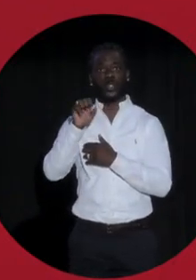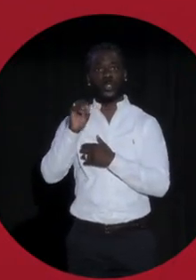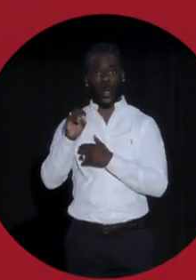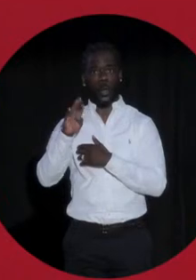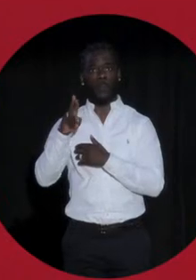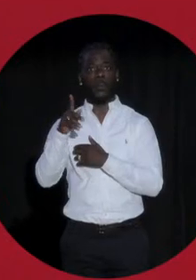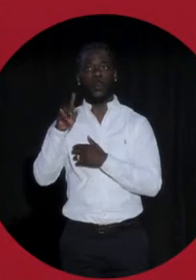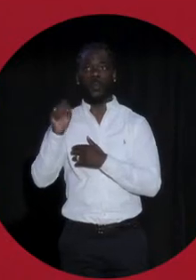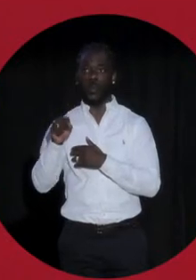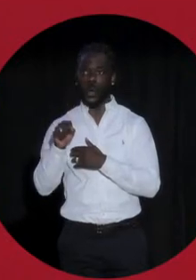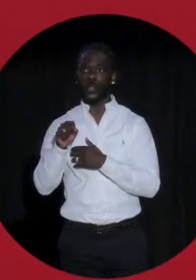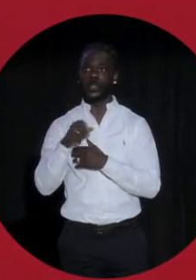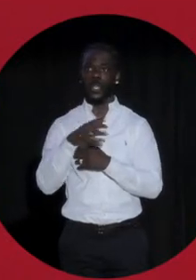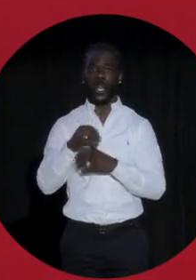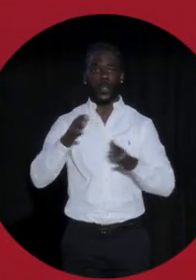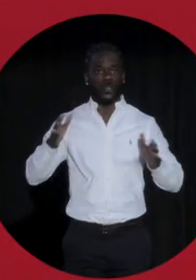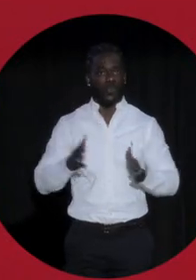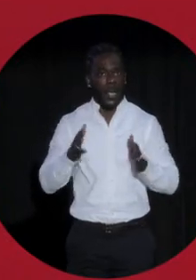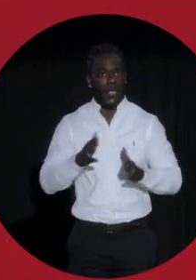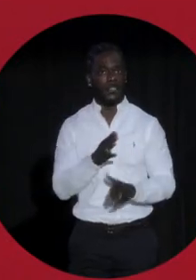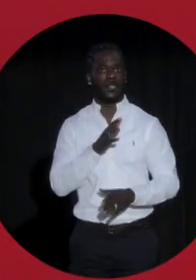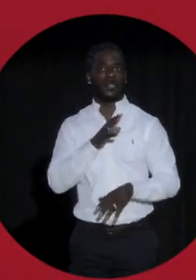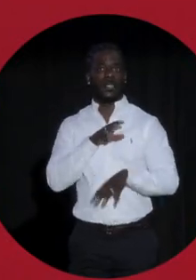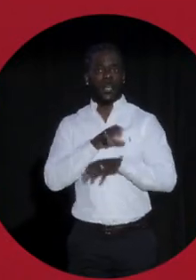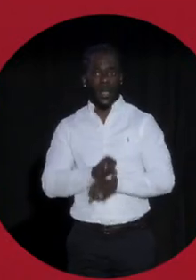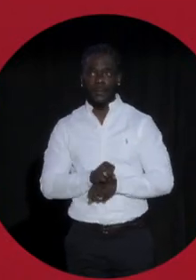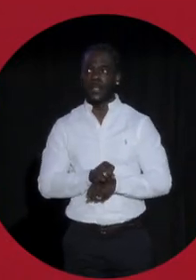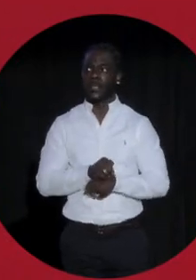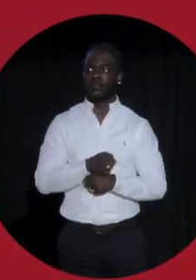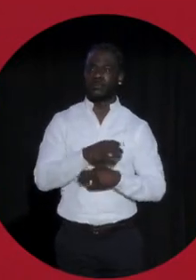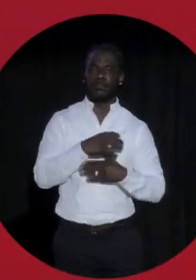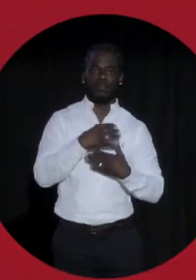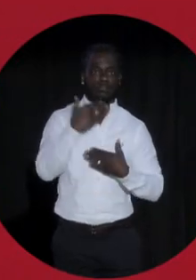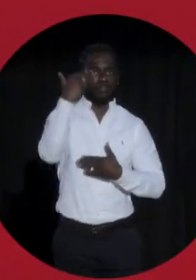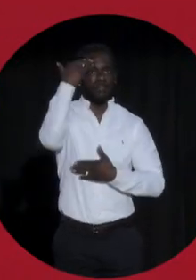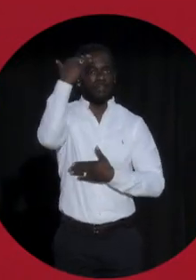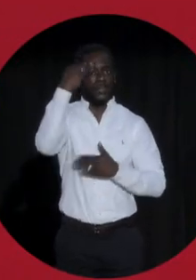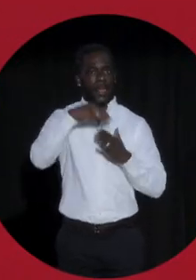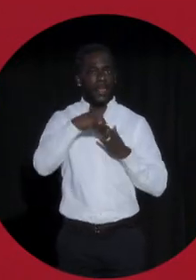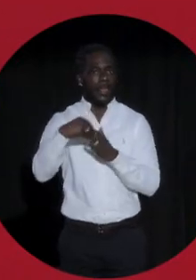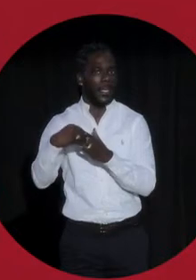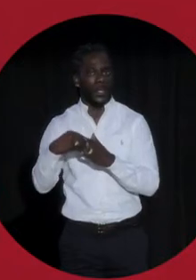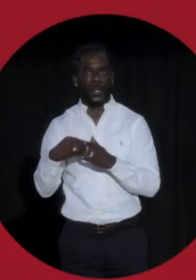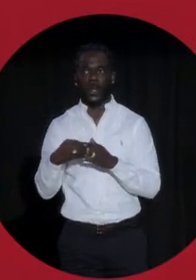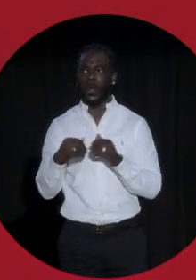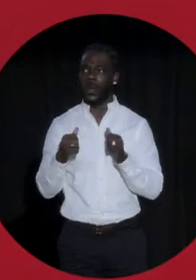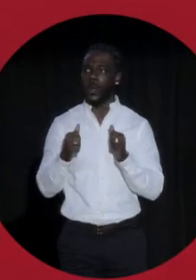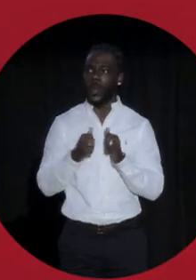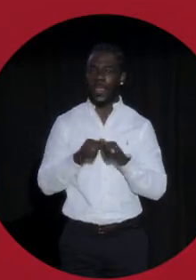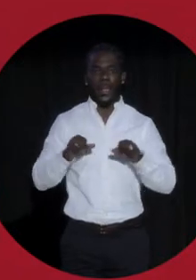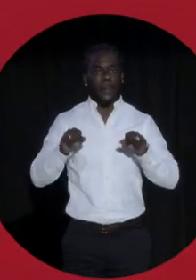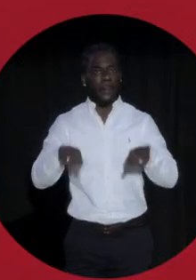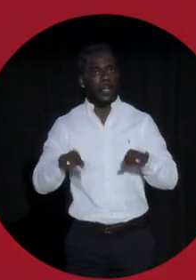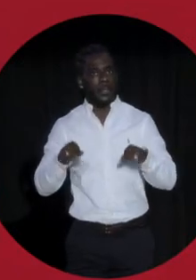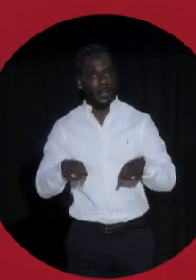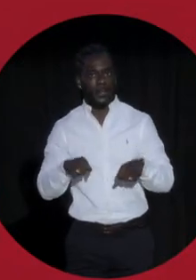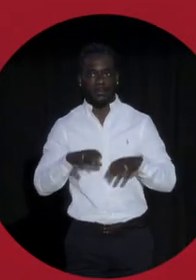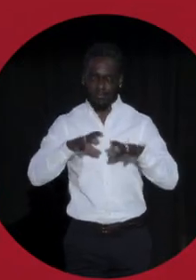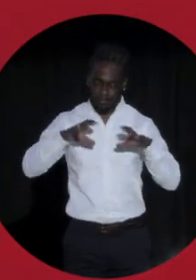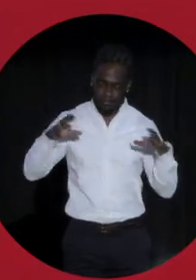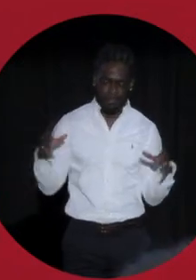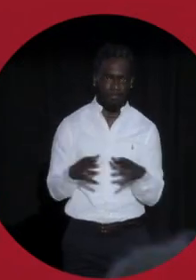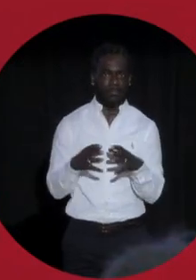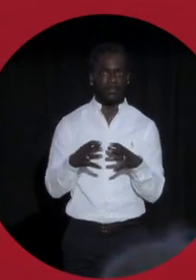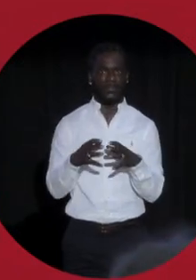courageous, competent, and conscientious leader with an unmatched ability to unite us